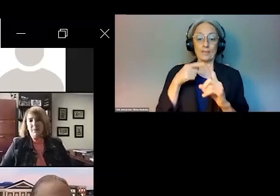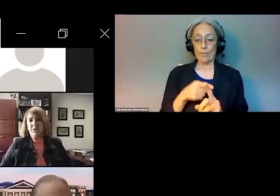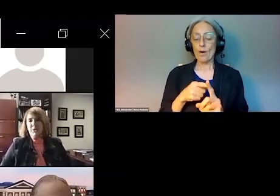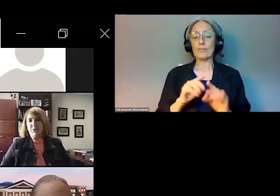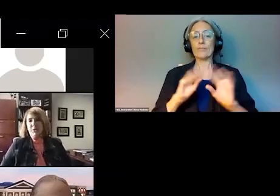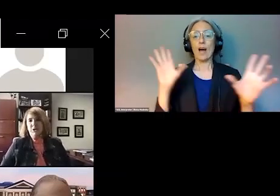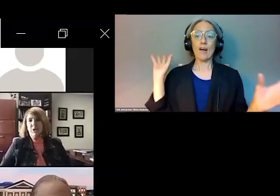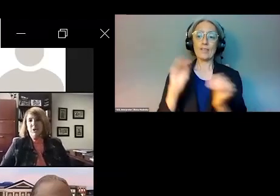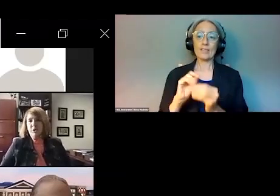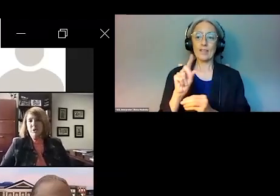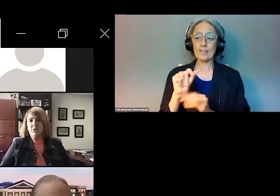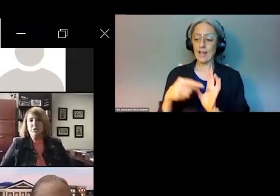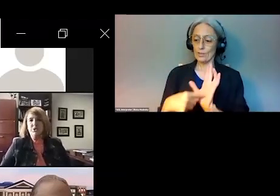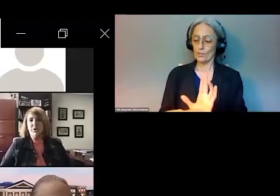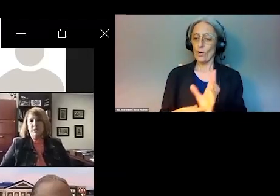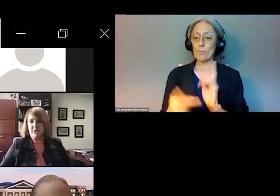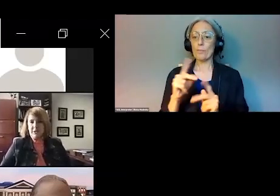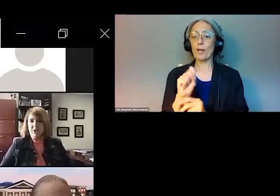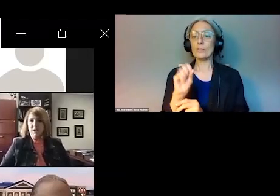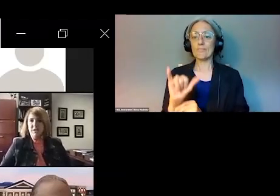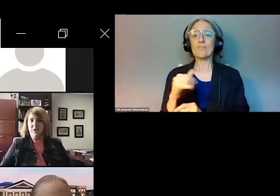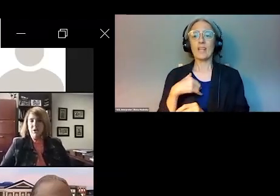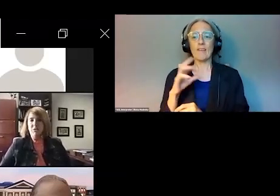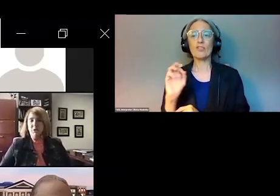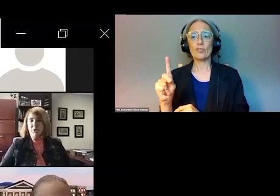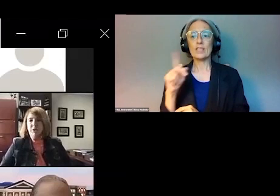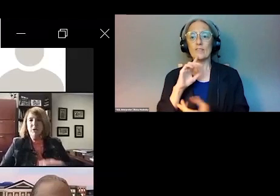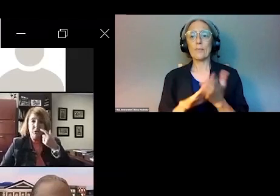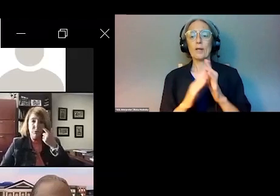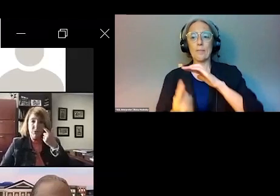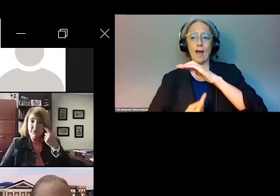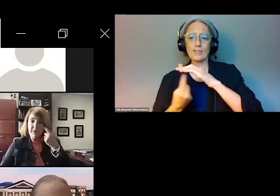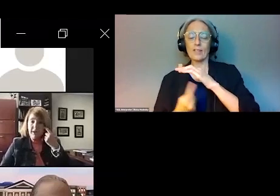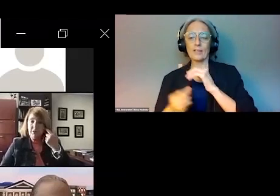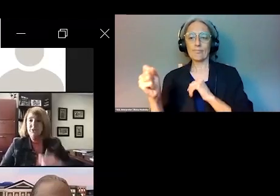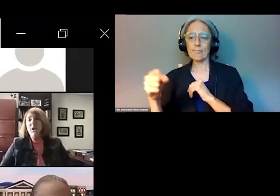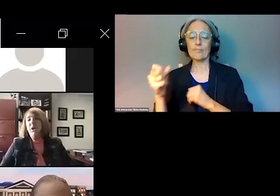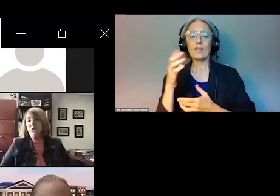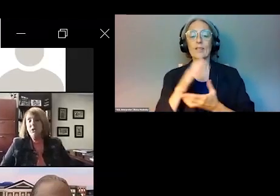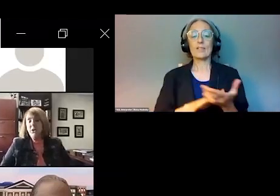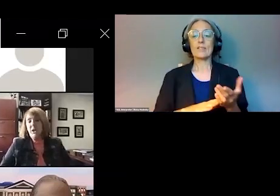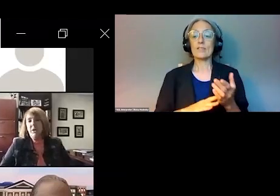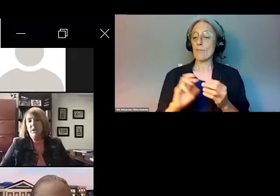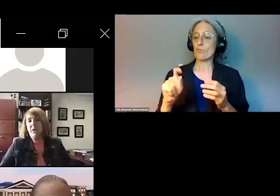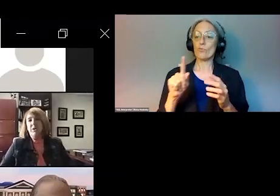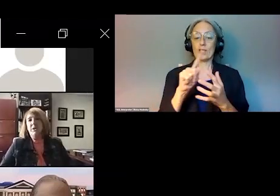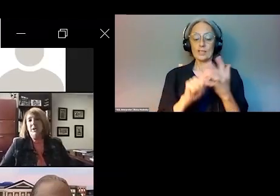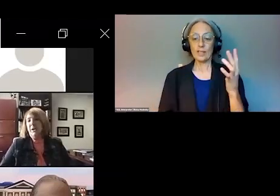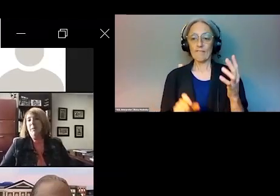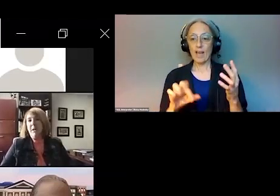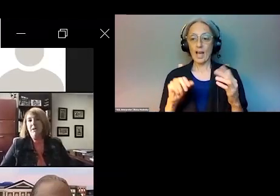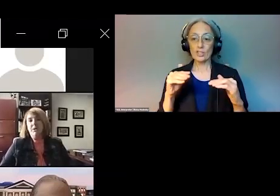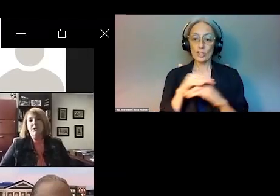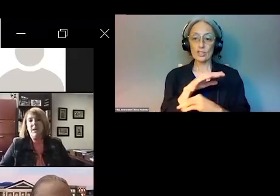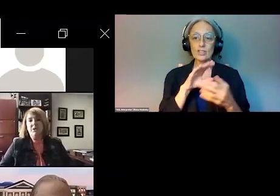that people with spinal cord injury are at risk for social isolation, and there are some unique risk factors associated with injury that